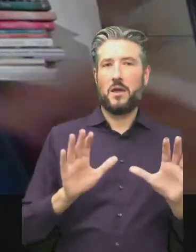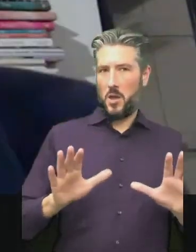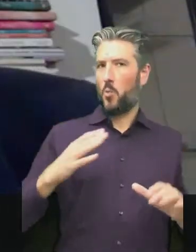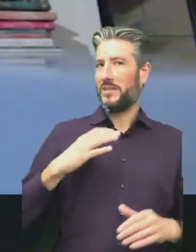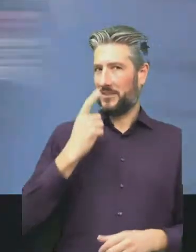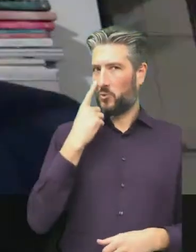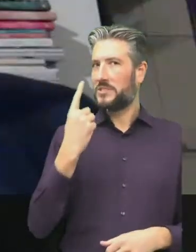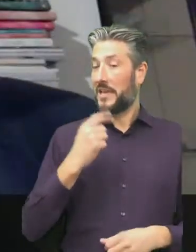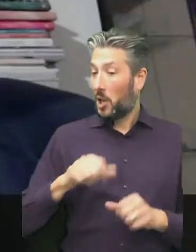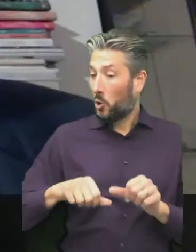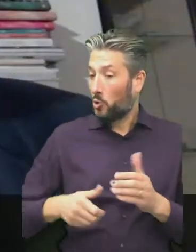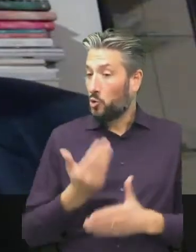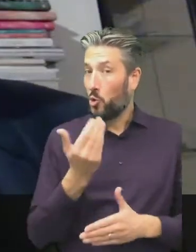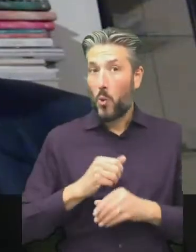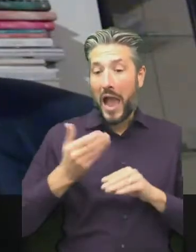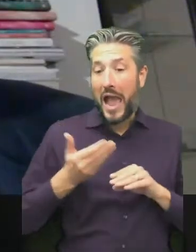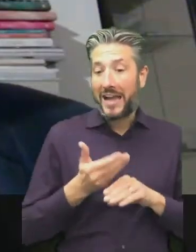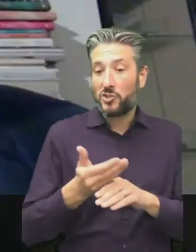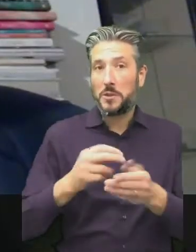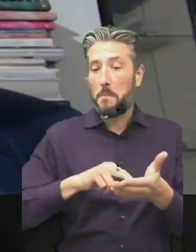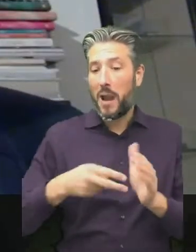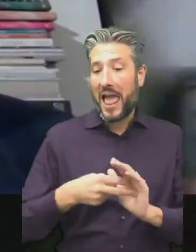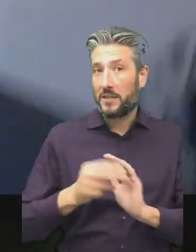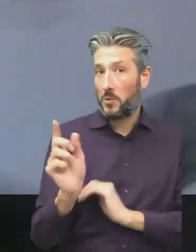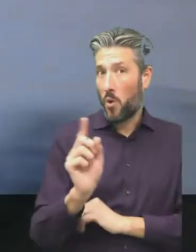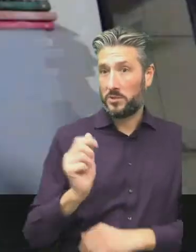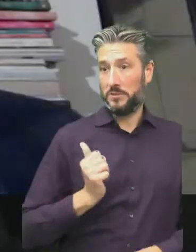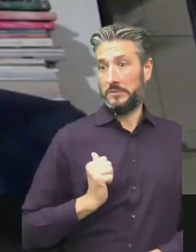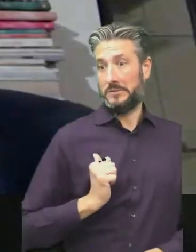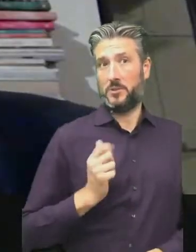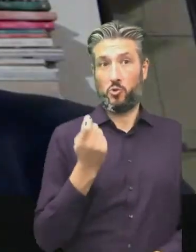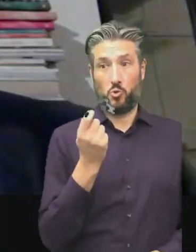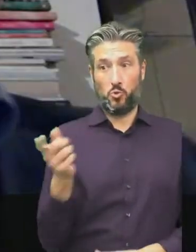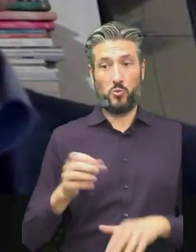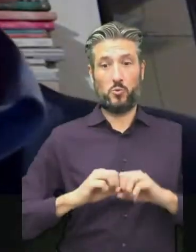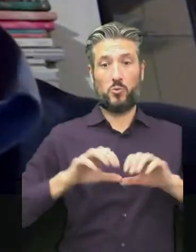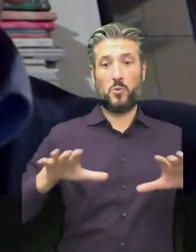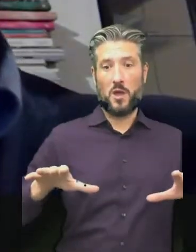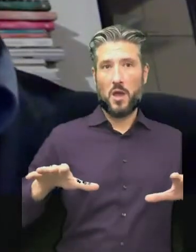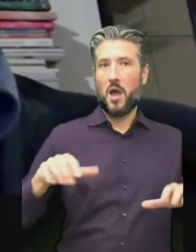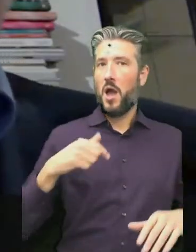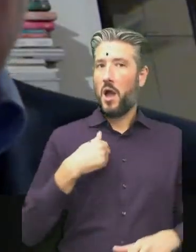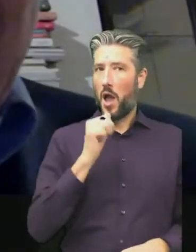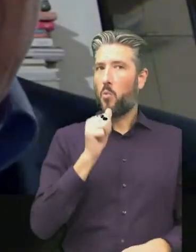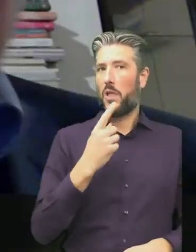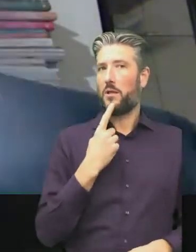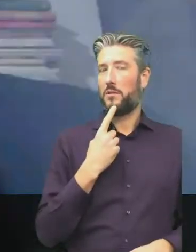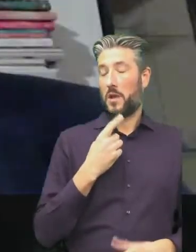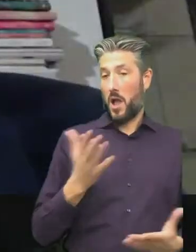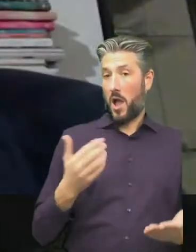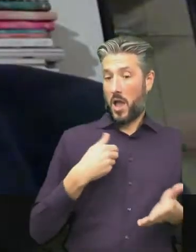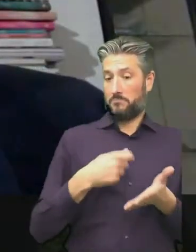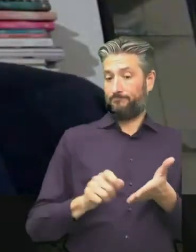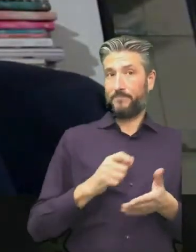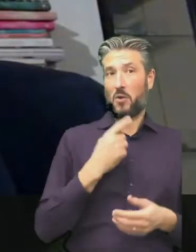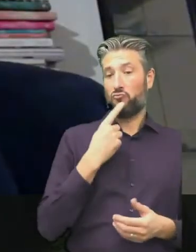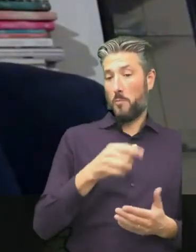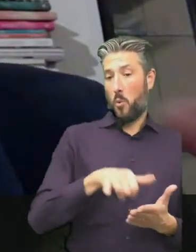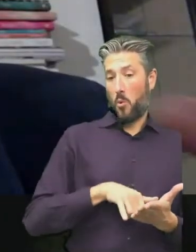The Labour members of the Assembly take this issue very seriously. I launched a report last month, Policing with Consent, which looks